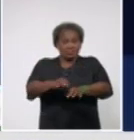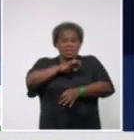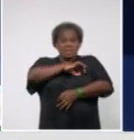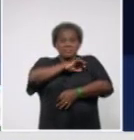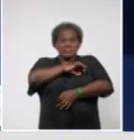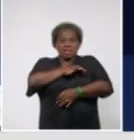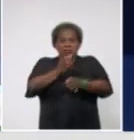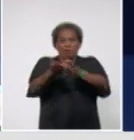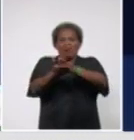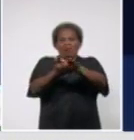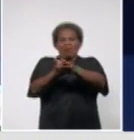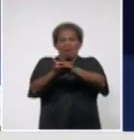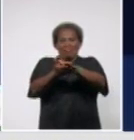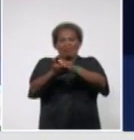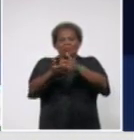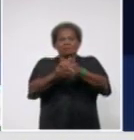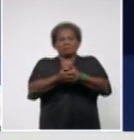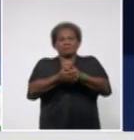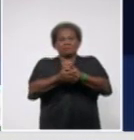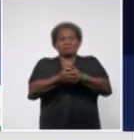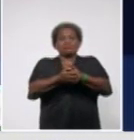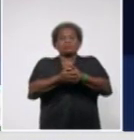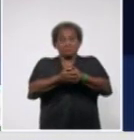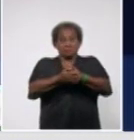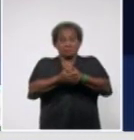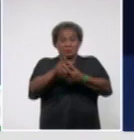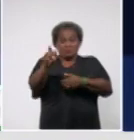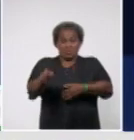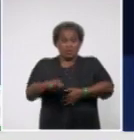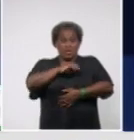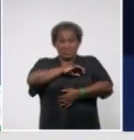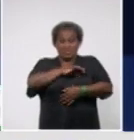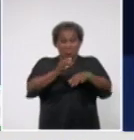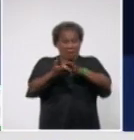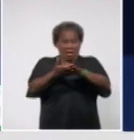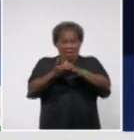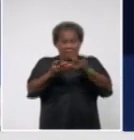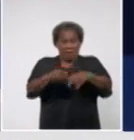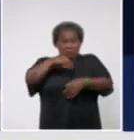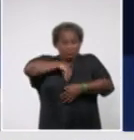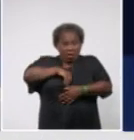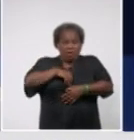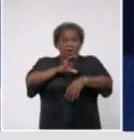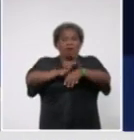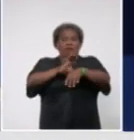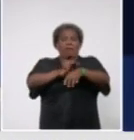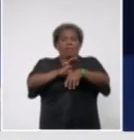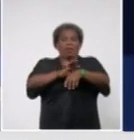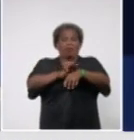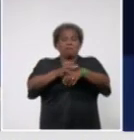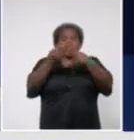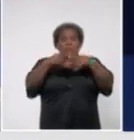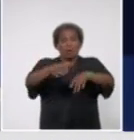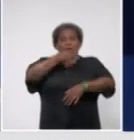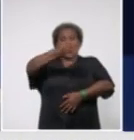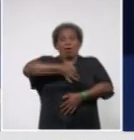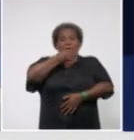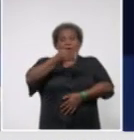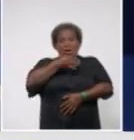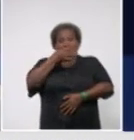Given the high risk posed by asymptomatic cases, we must all fully comply with the